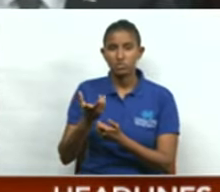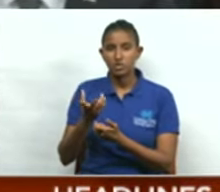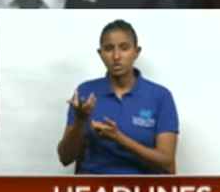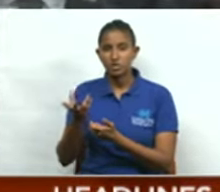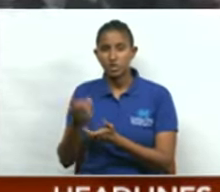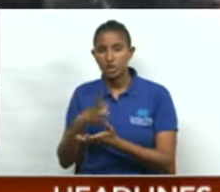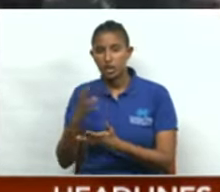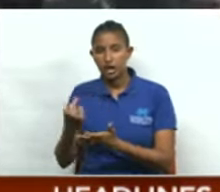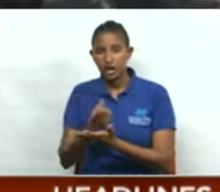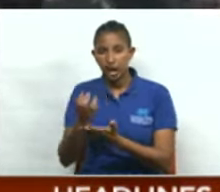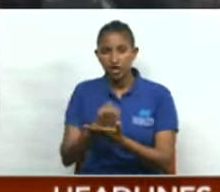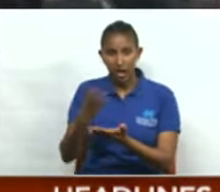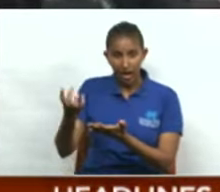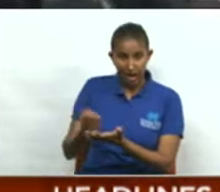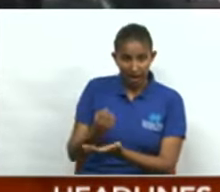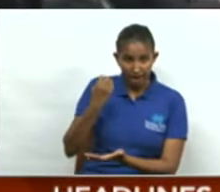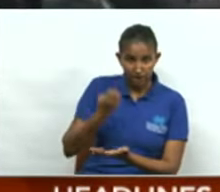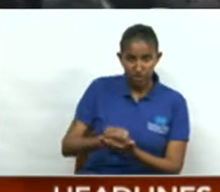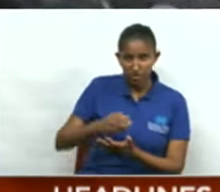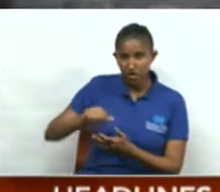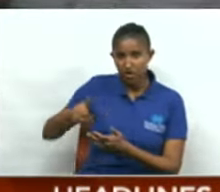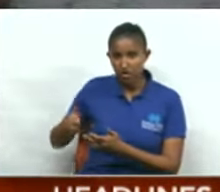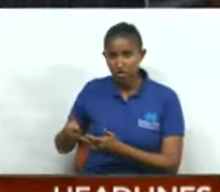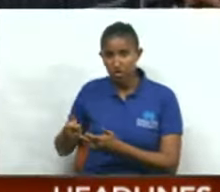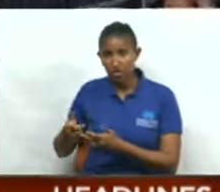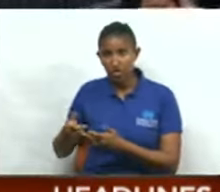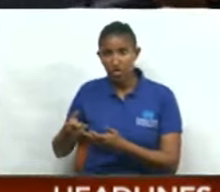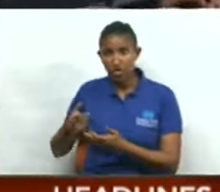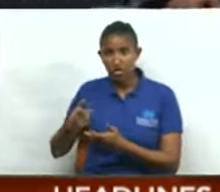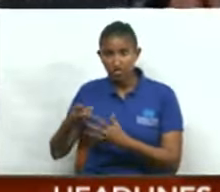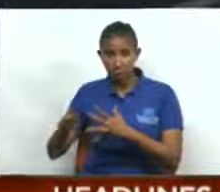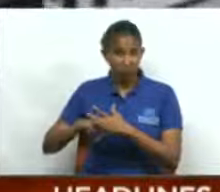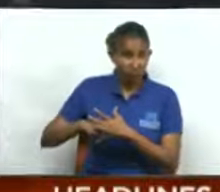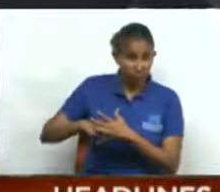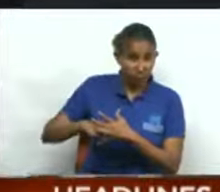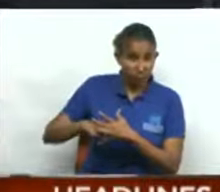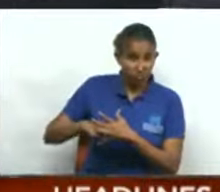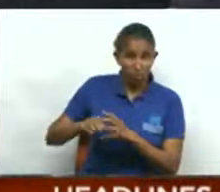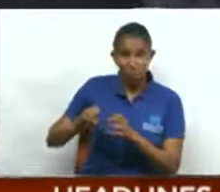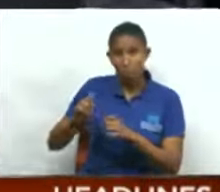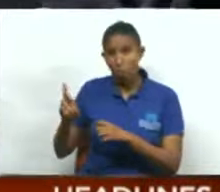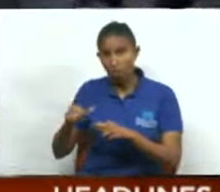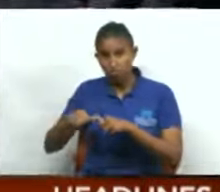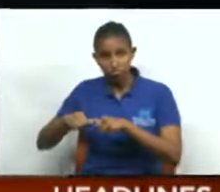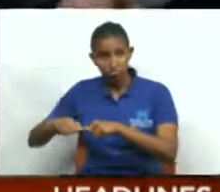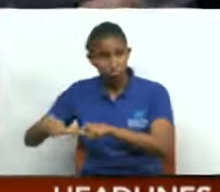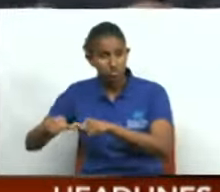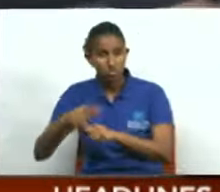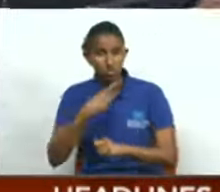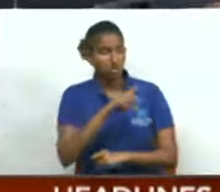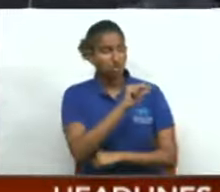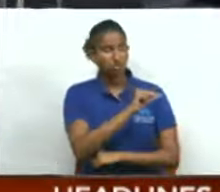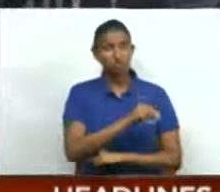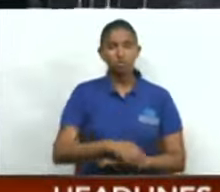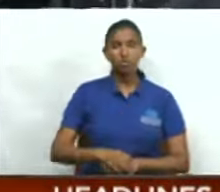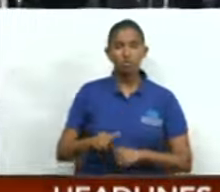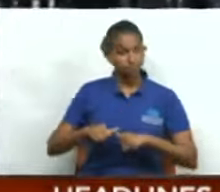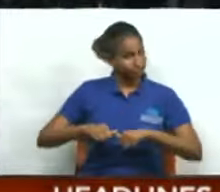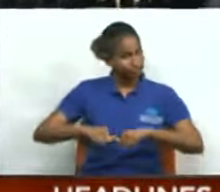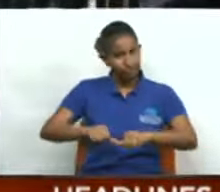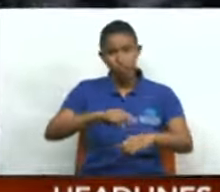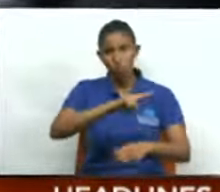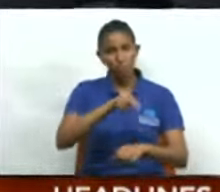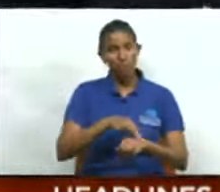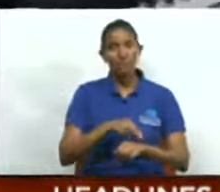Prime Minister. No. And that tight-lipped attitude also extended to the Minister of National Security, who